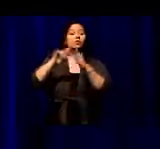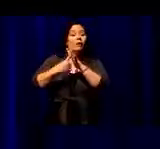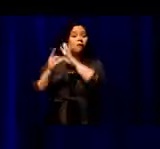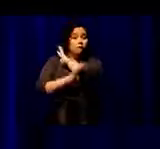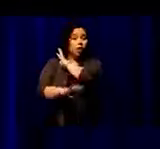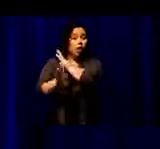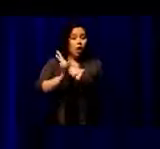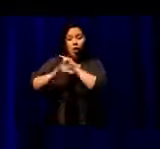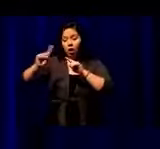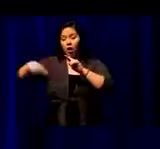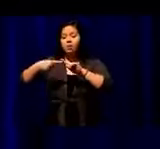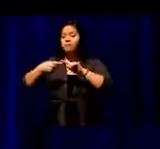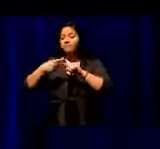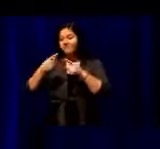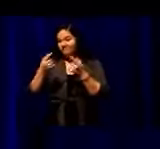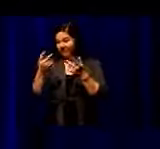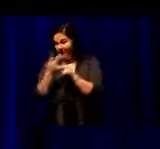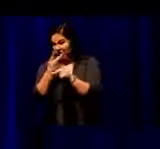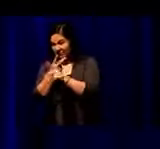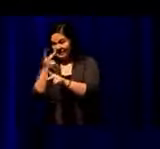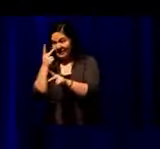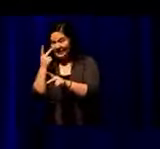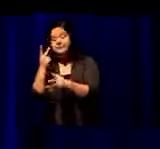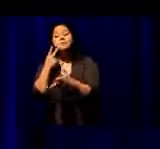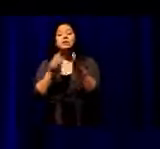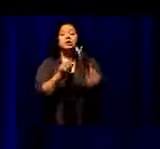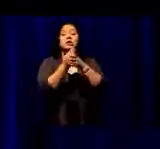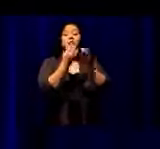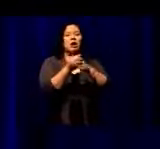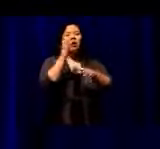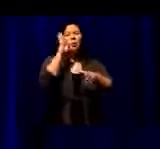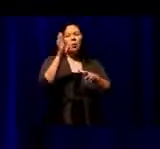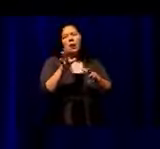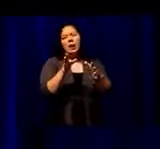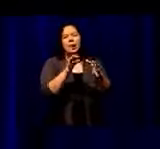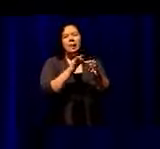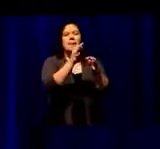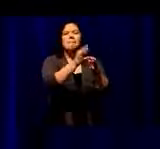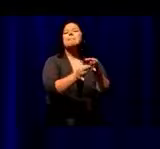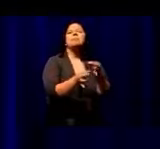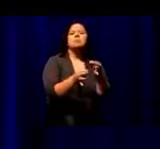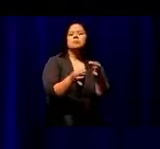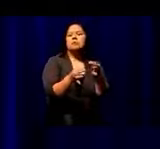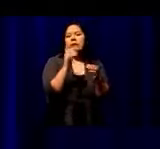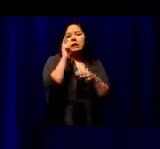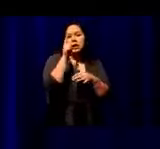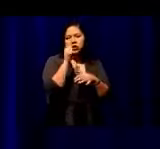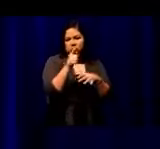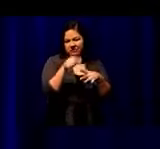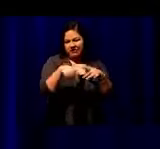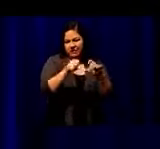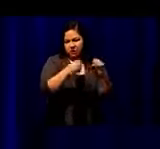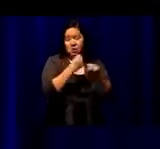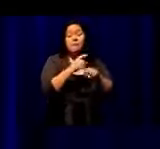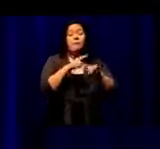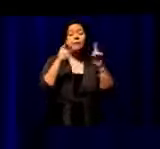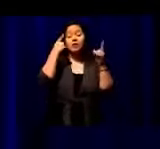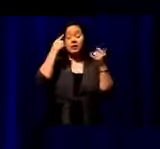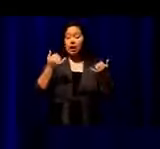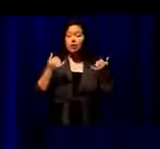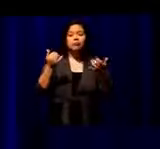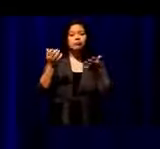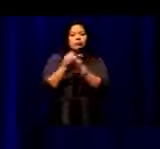be bringing you the spring editions a little bit later in the year. But for now, I want to tell